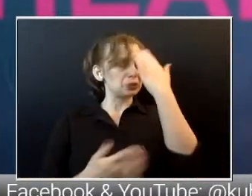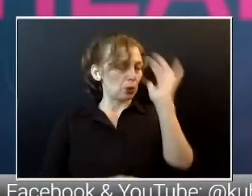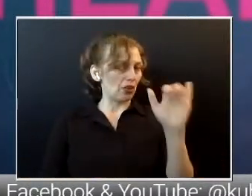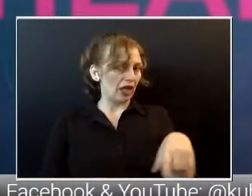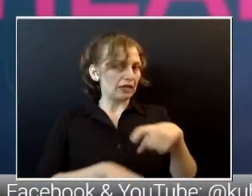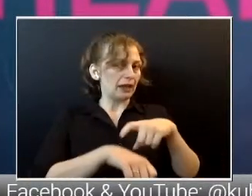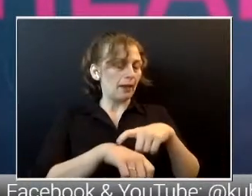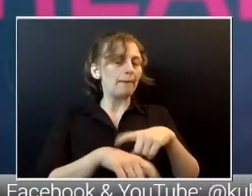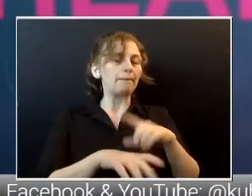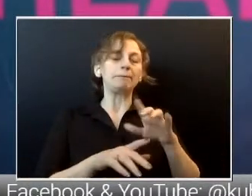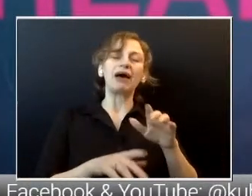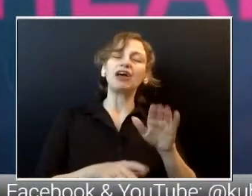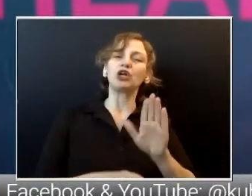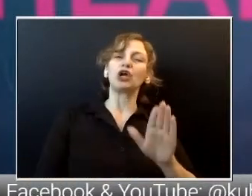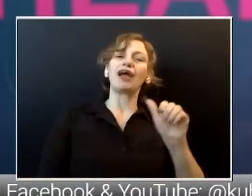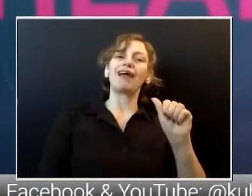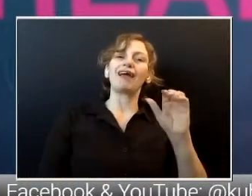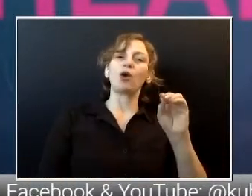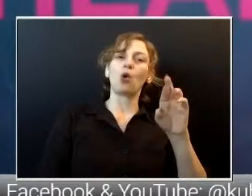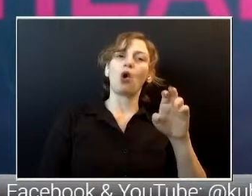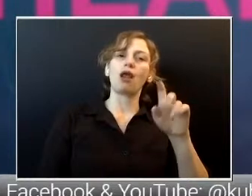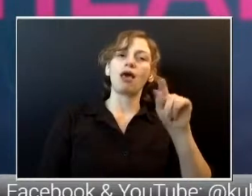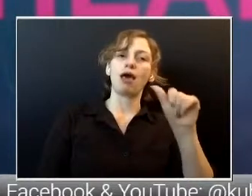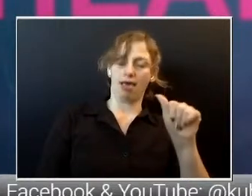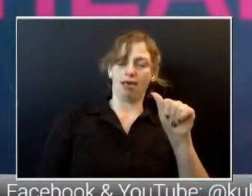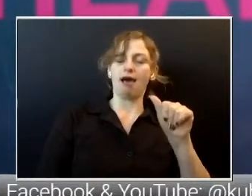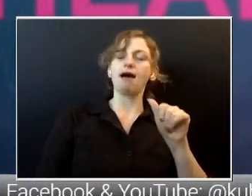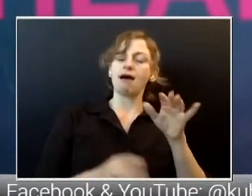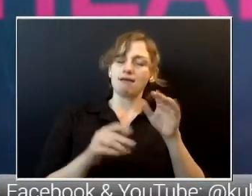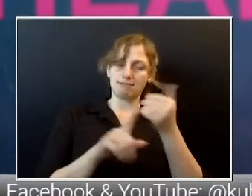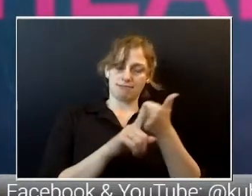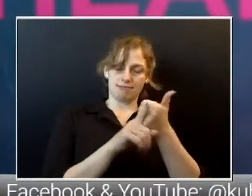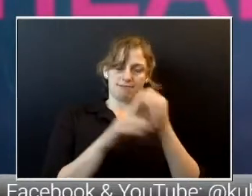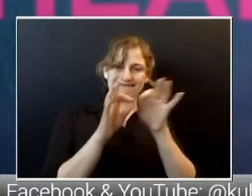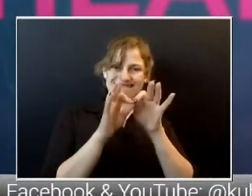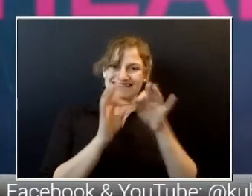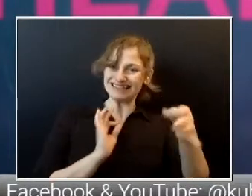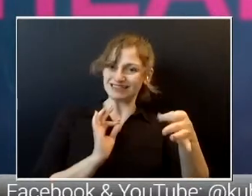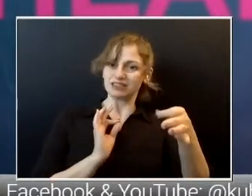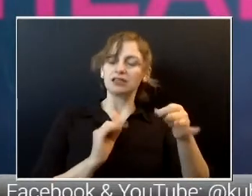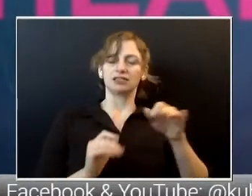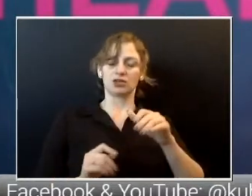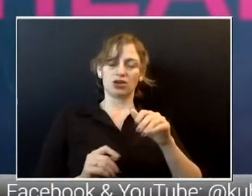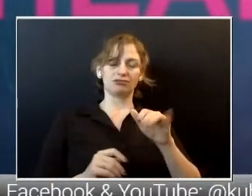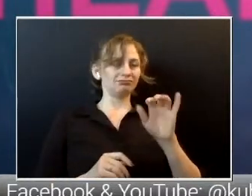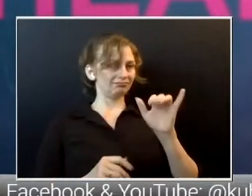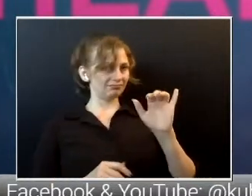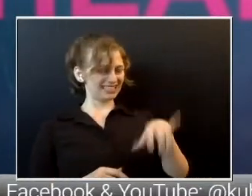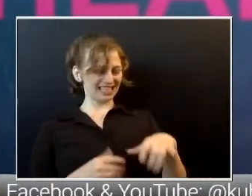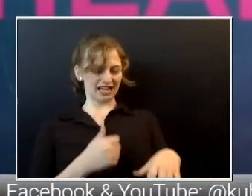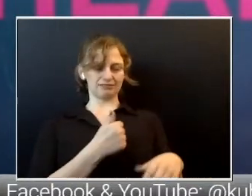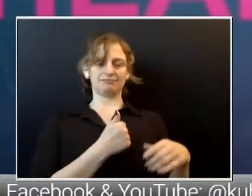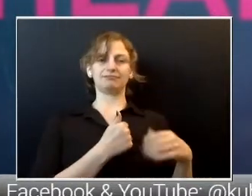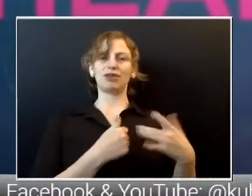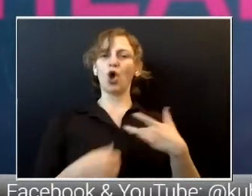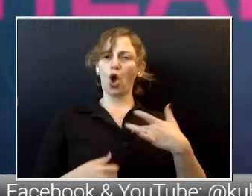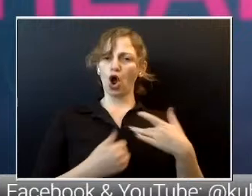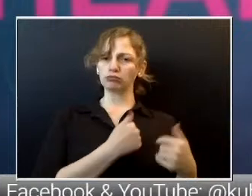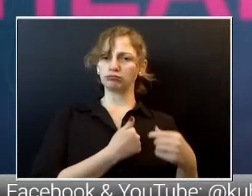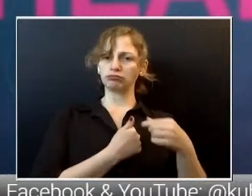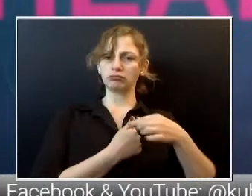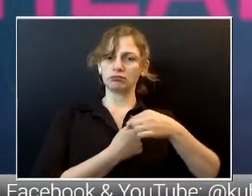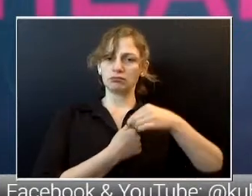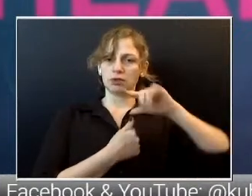main blood vessel which takes oxygen and nutrients from the heart to all your other organs. Cynthia says it was her faith combined with